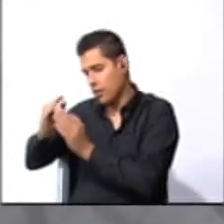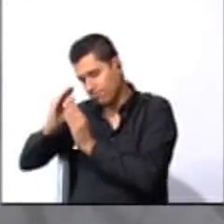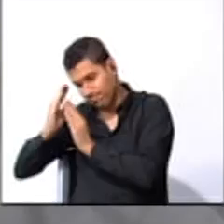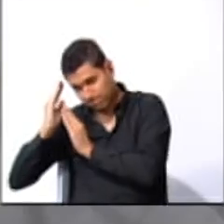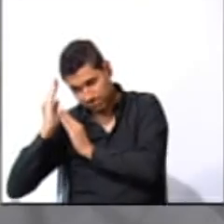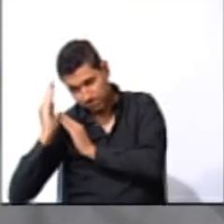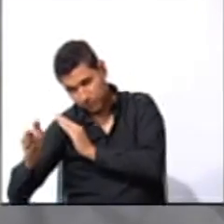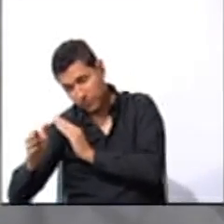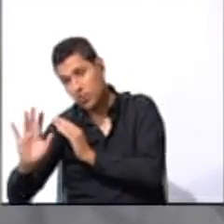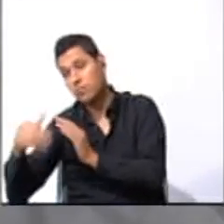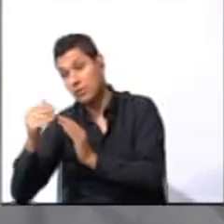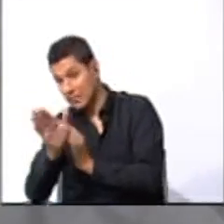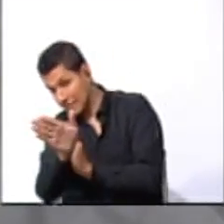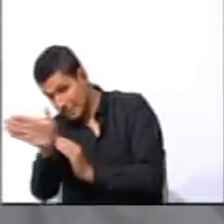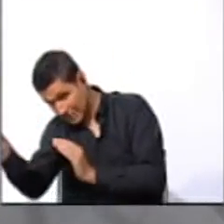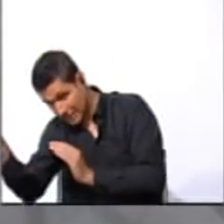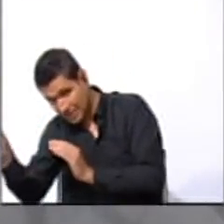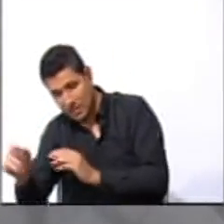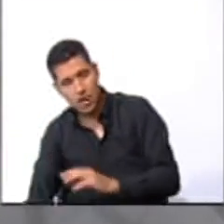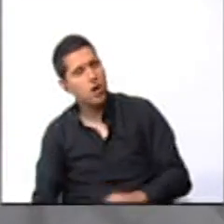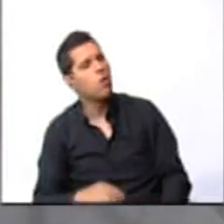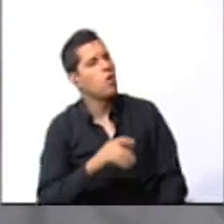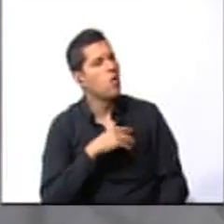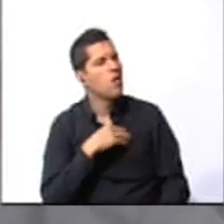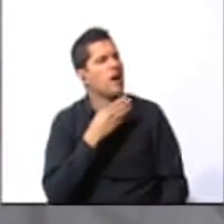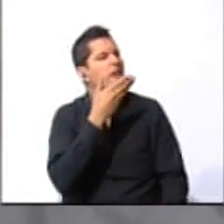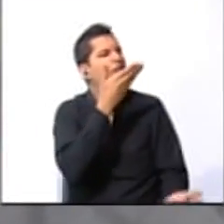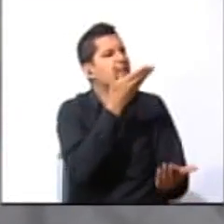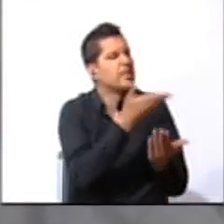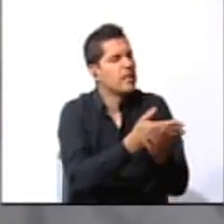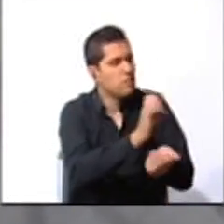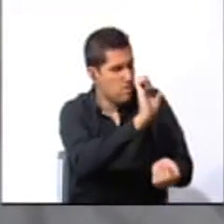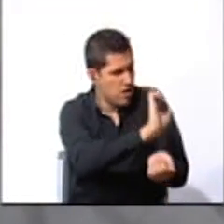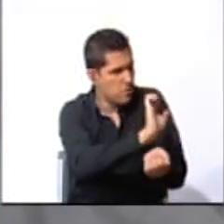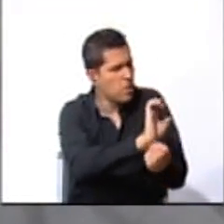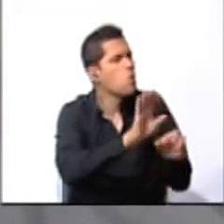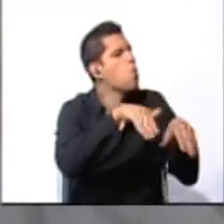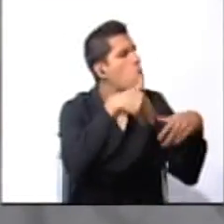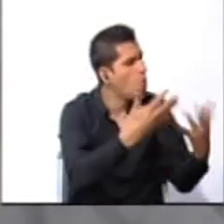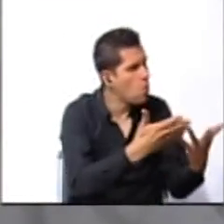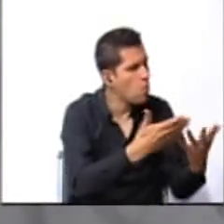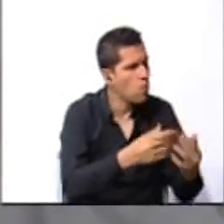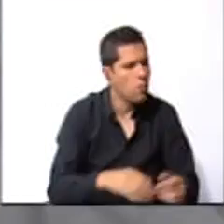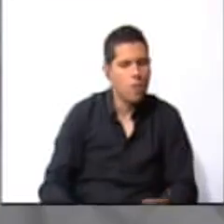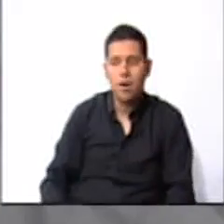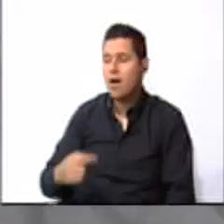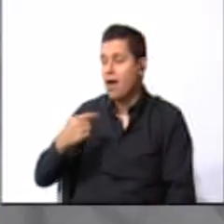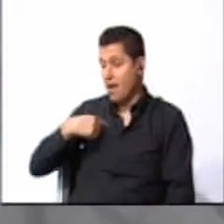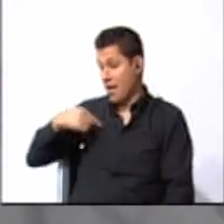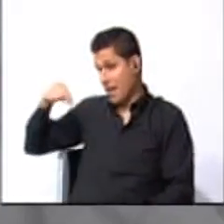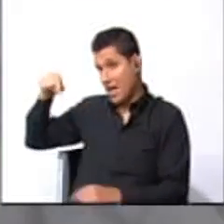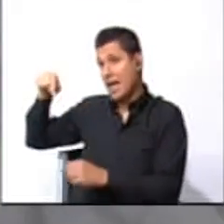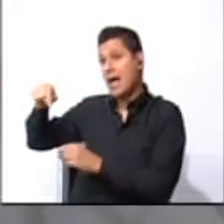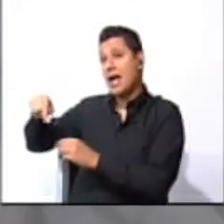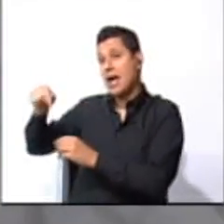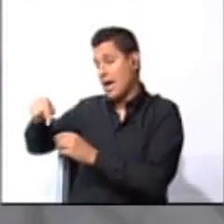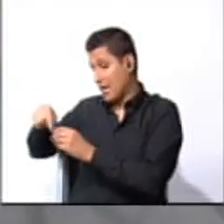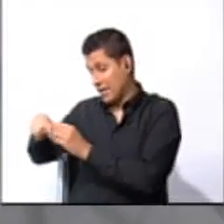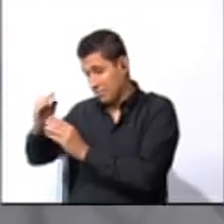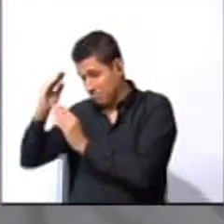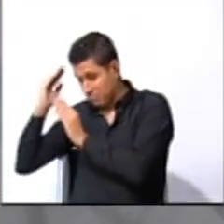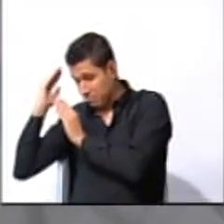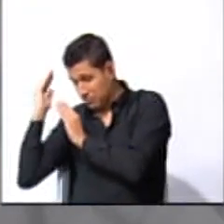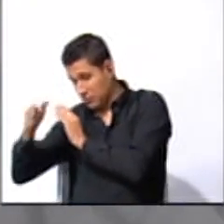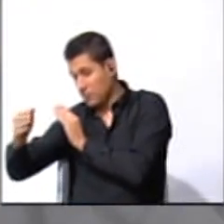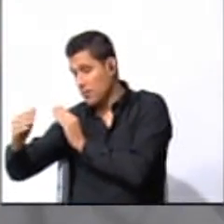right. How can I get to the bus? From the communal hall, go straight